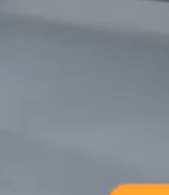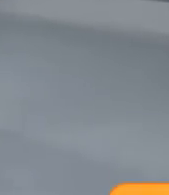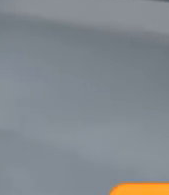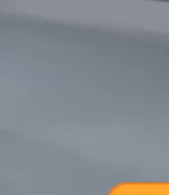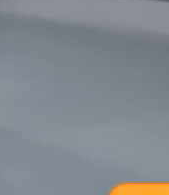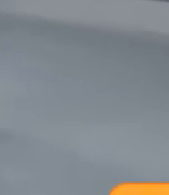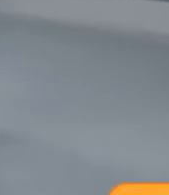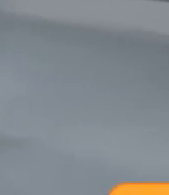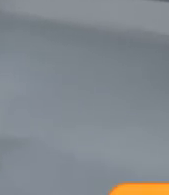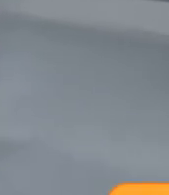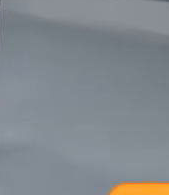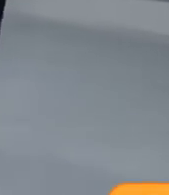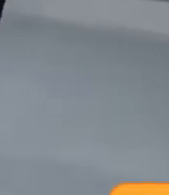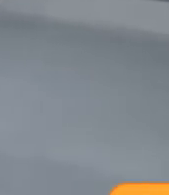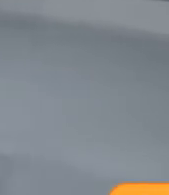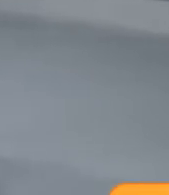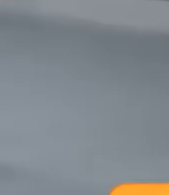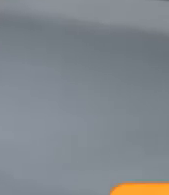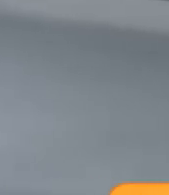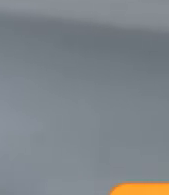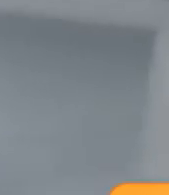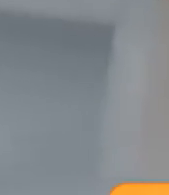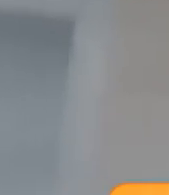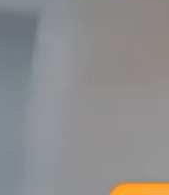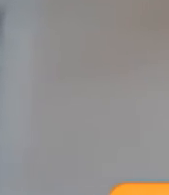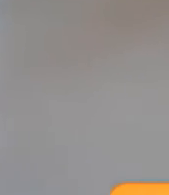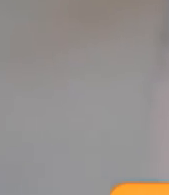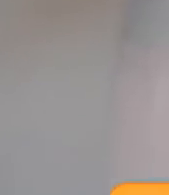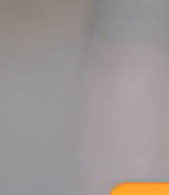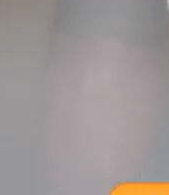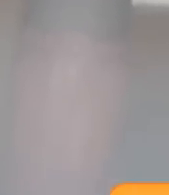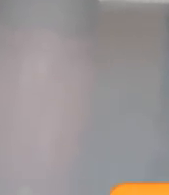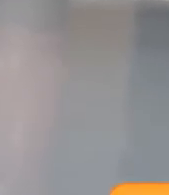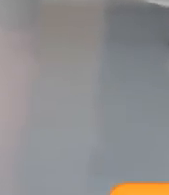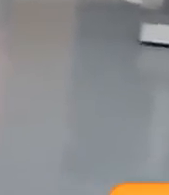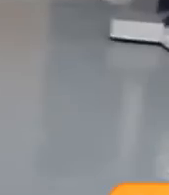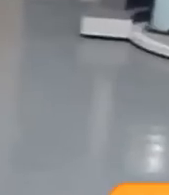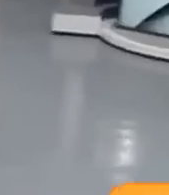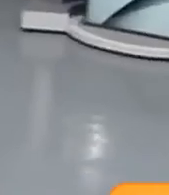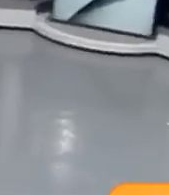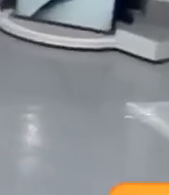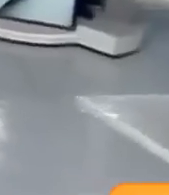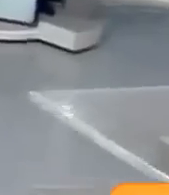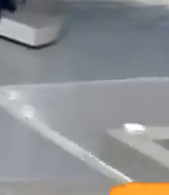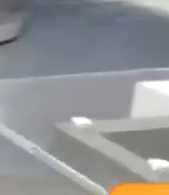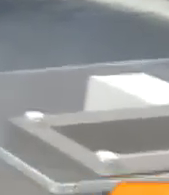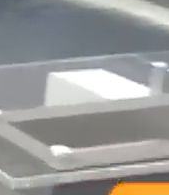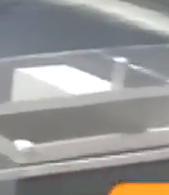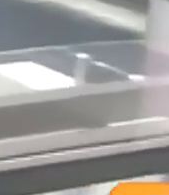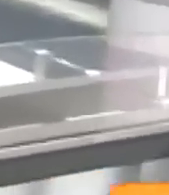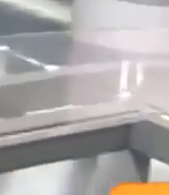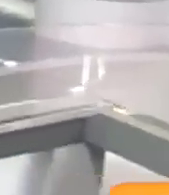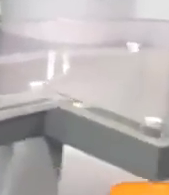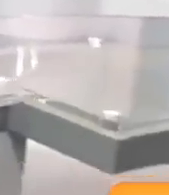to whether this is feasible. Let's talk to my guest tonight to get some more explanation on this. Thank you very much for joining us. We